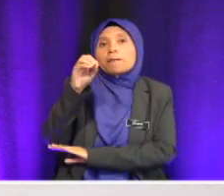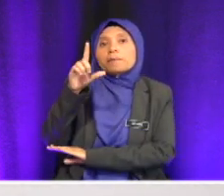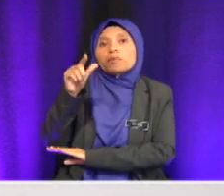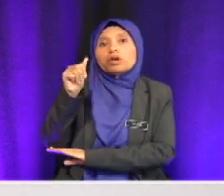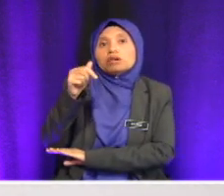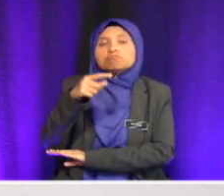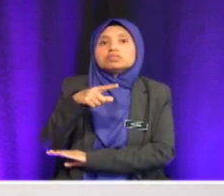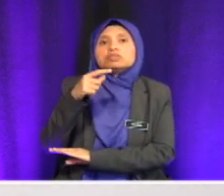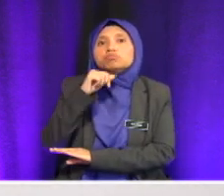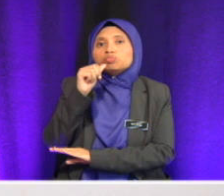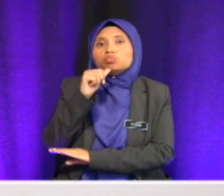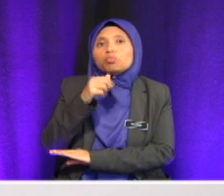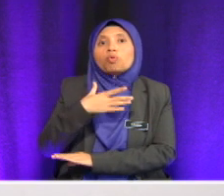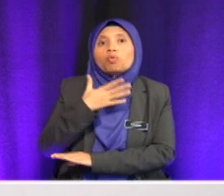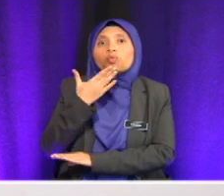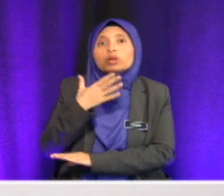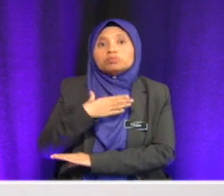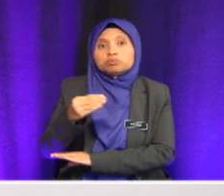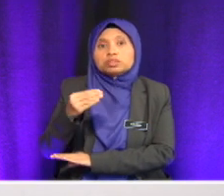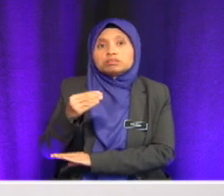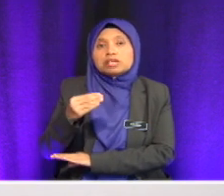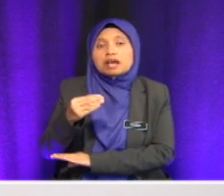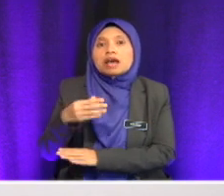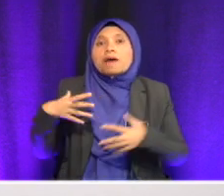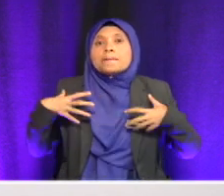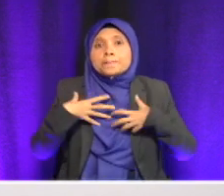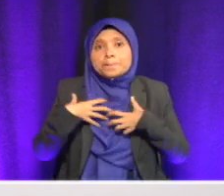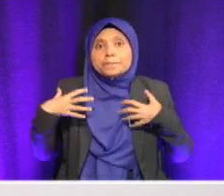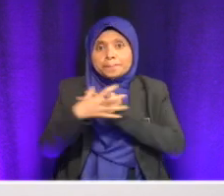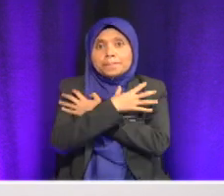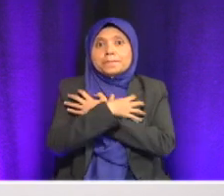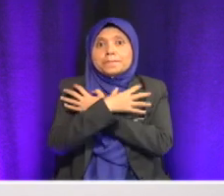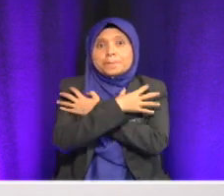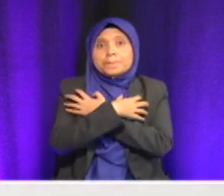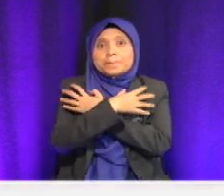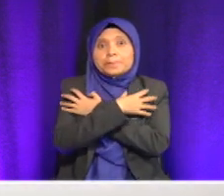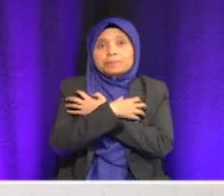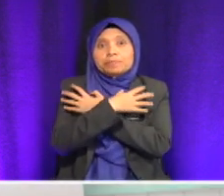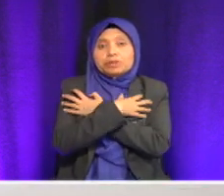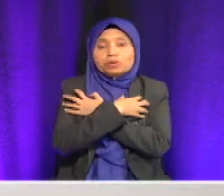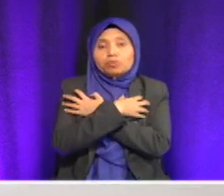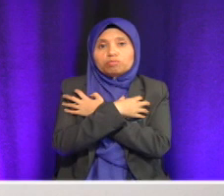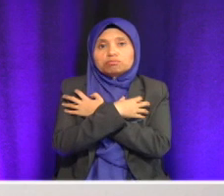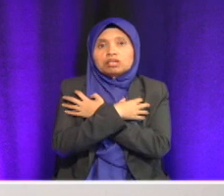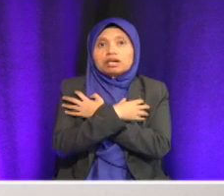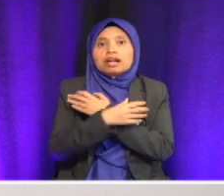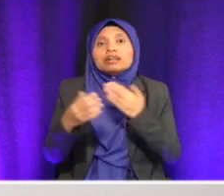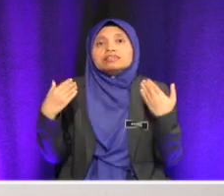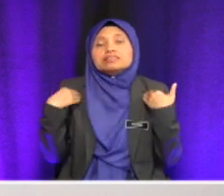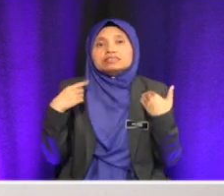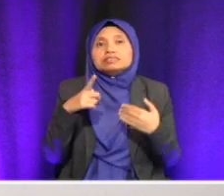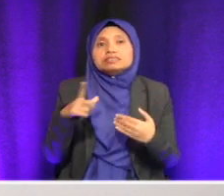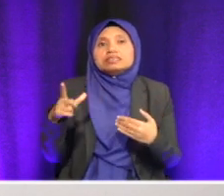white. In fact, a polar bear's skin is black and its hairs are hollow. What? I did not know